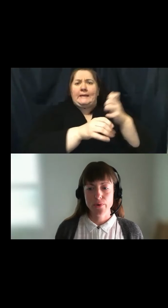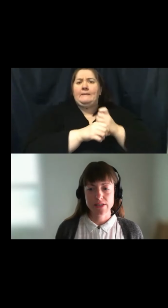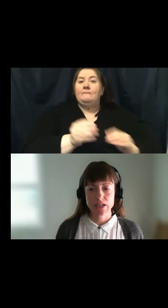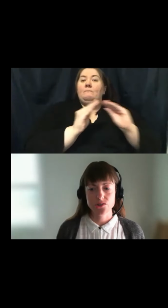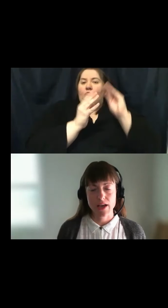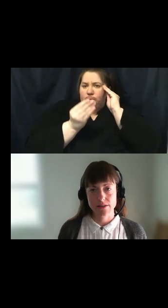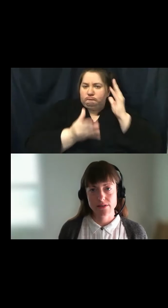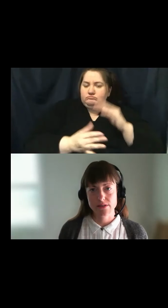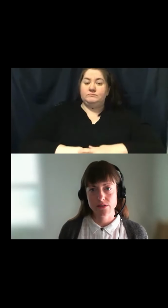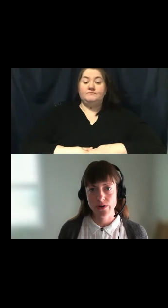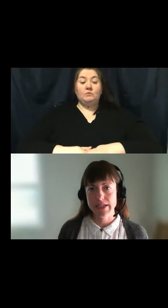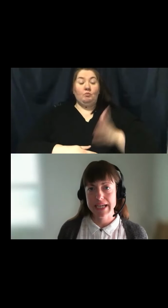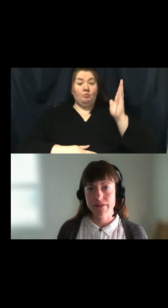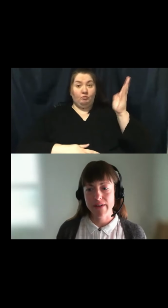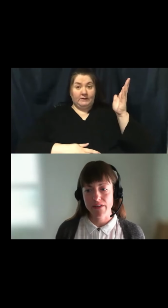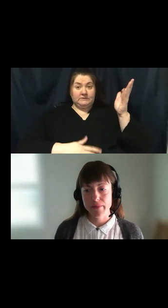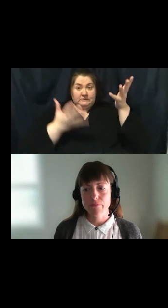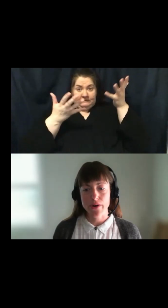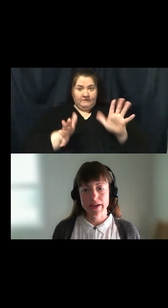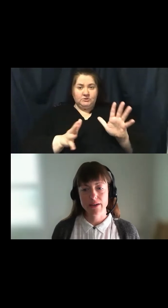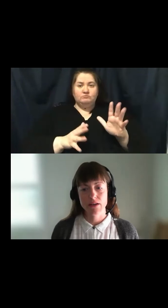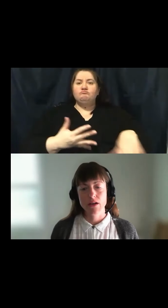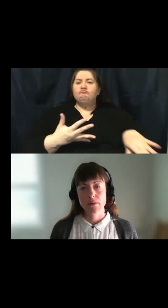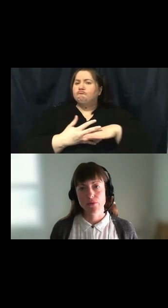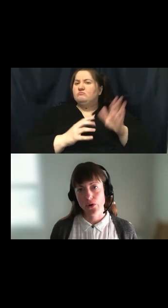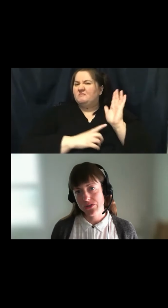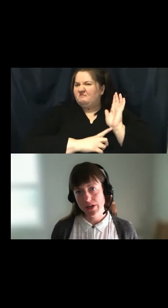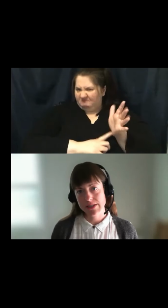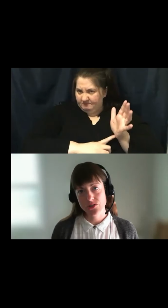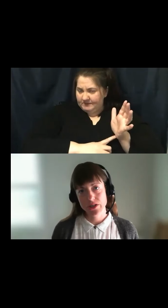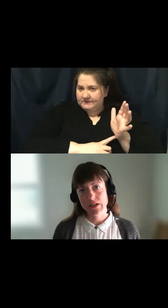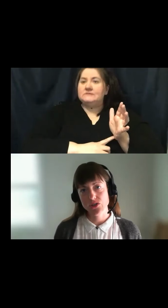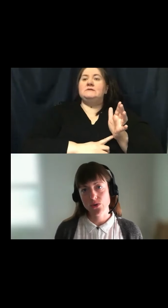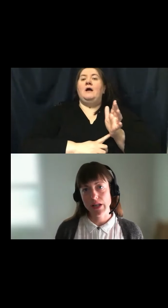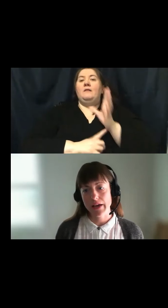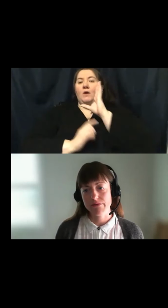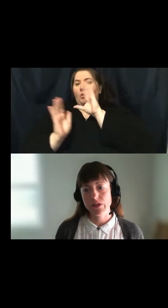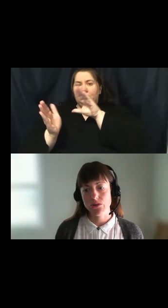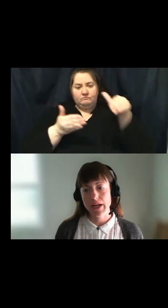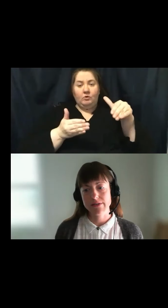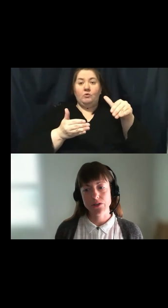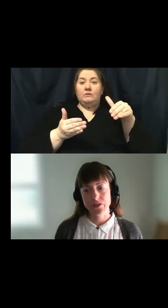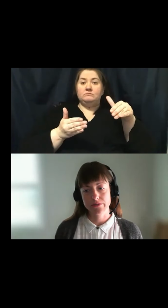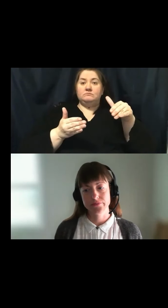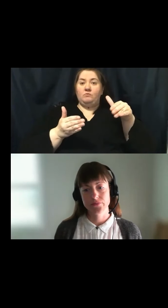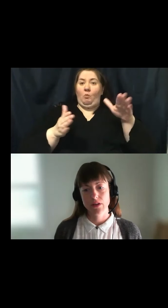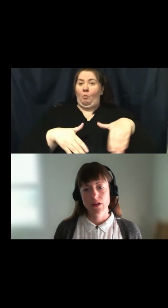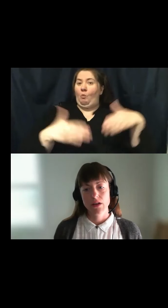After the presentation ends, we're going to take a 5-minute break before we transition into a live Q&A